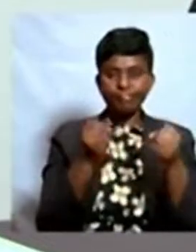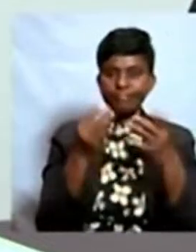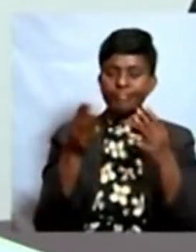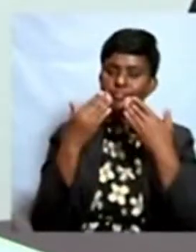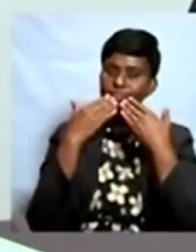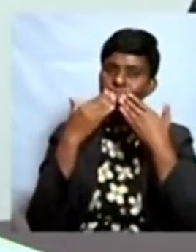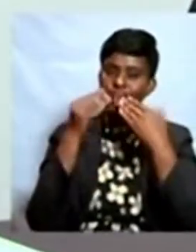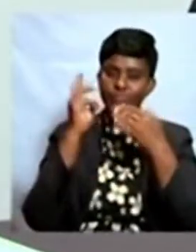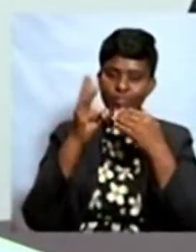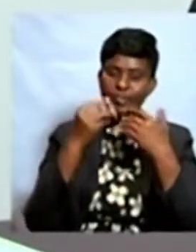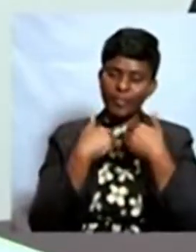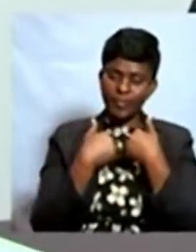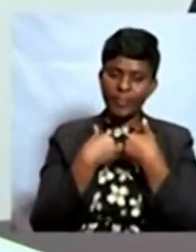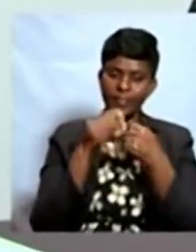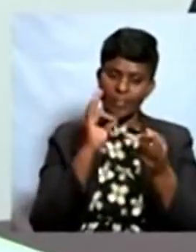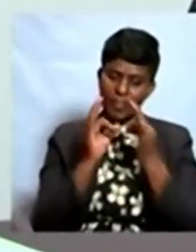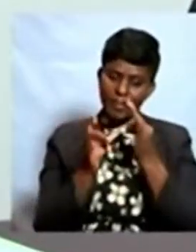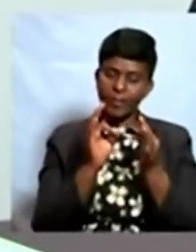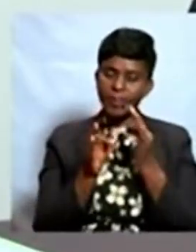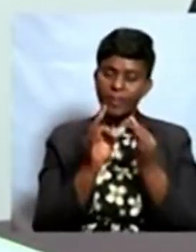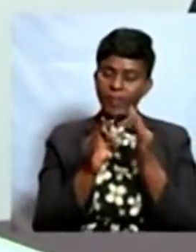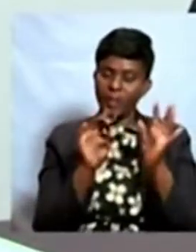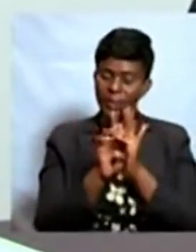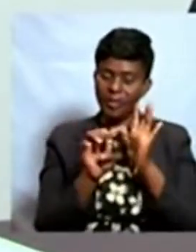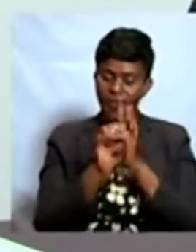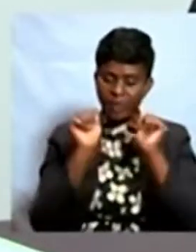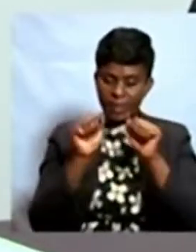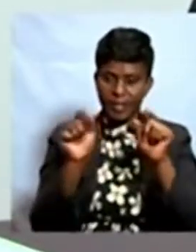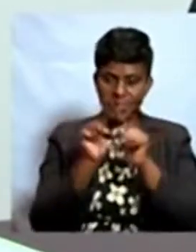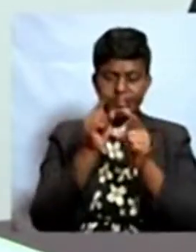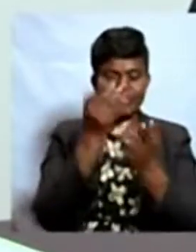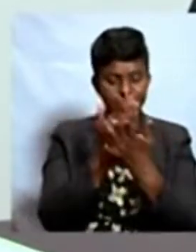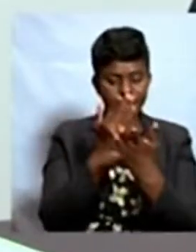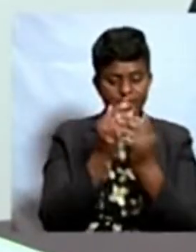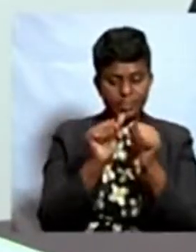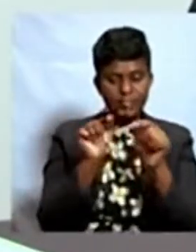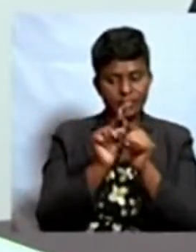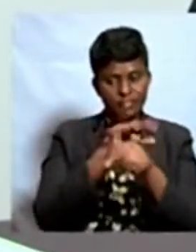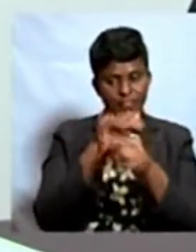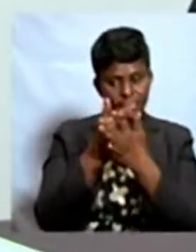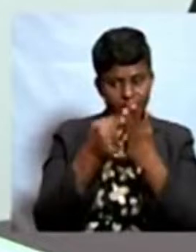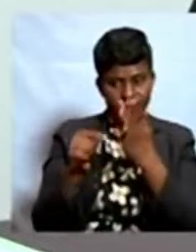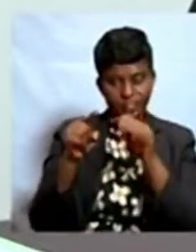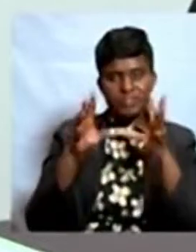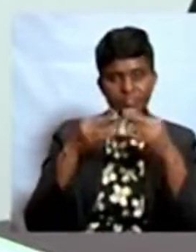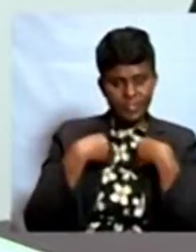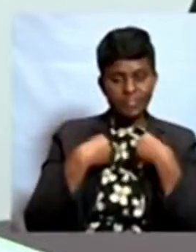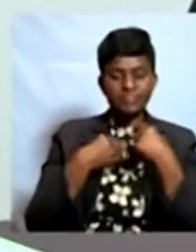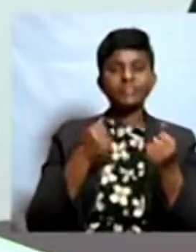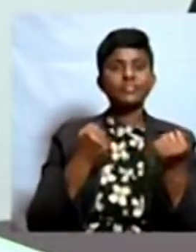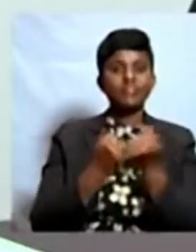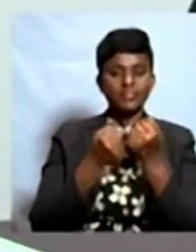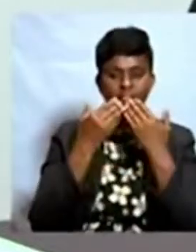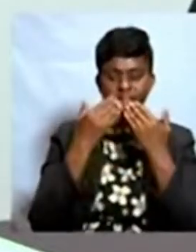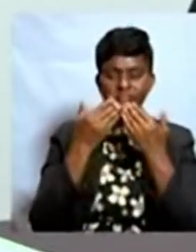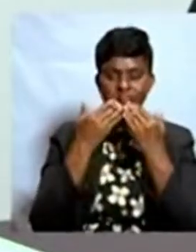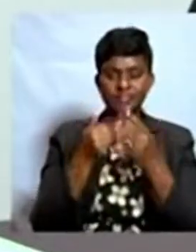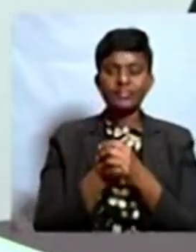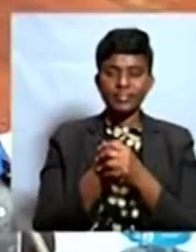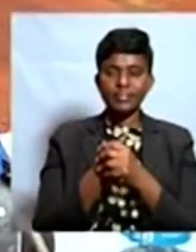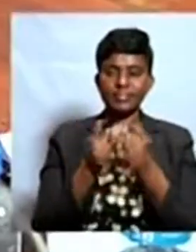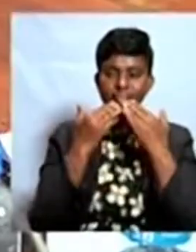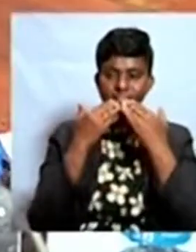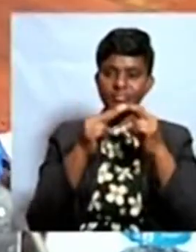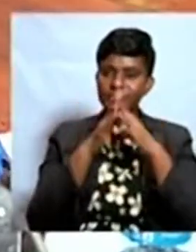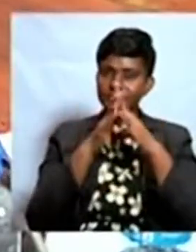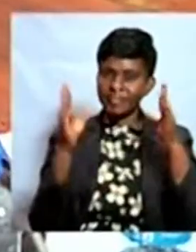grateful if it can be recommended that they be considered favorably. Thank you. Thank